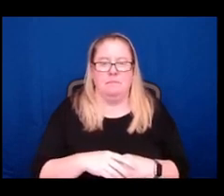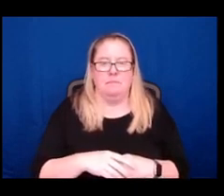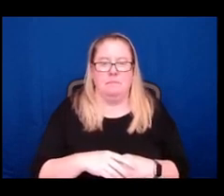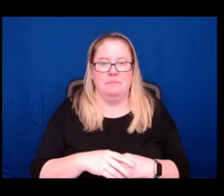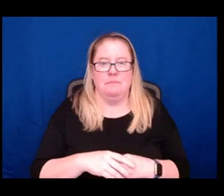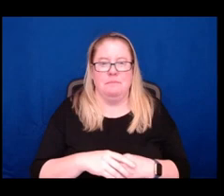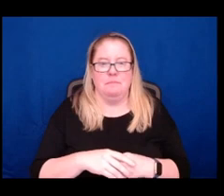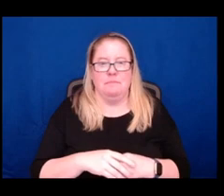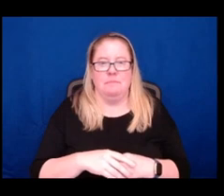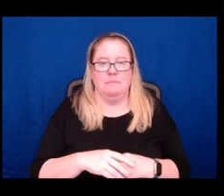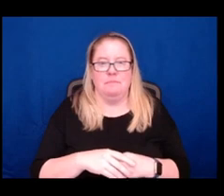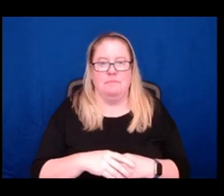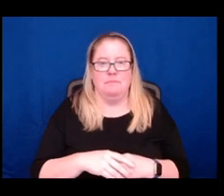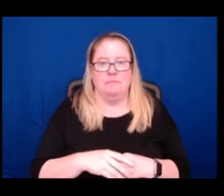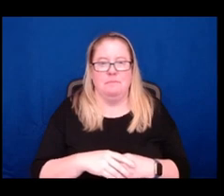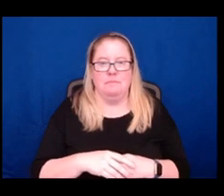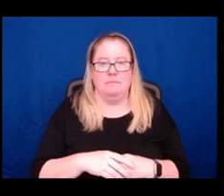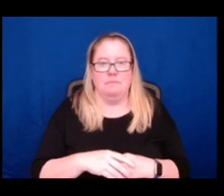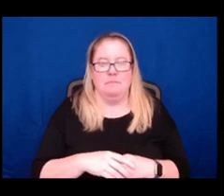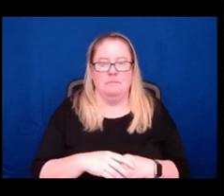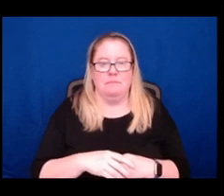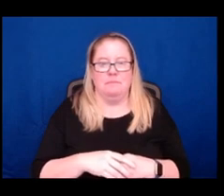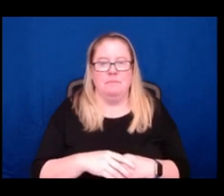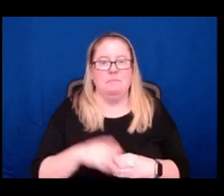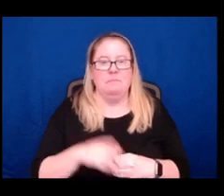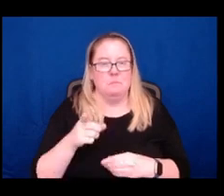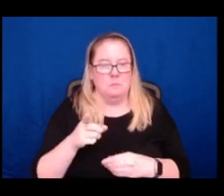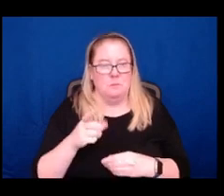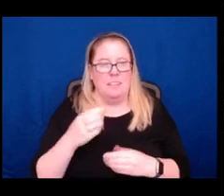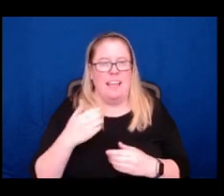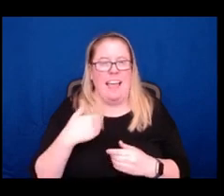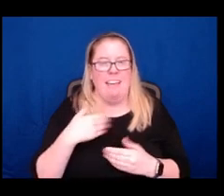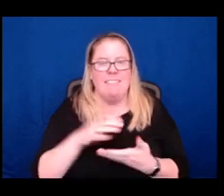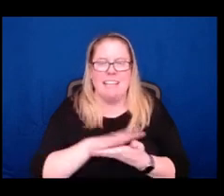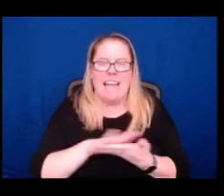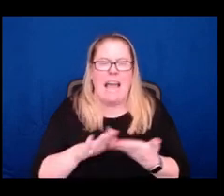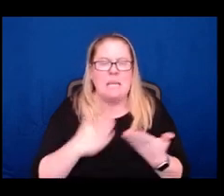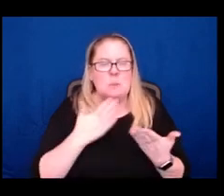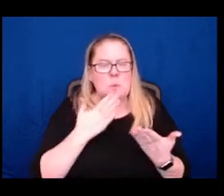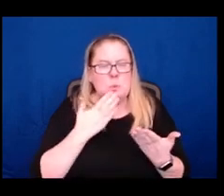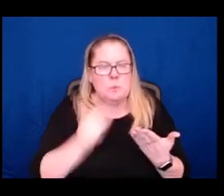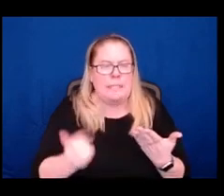This is gonna give us that nice sweetness that we're looking for.